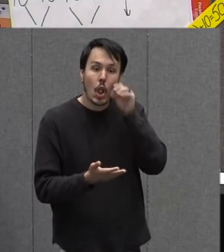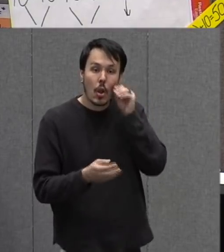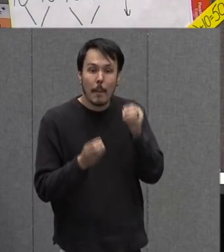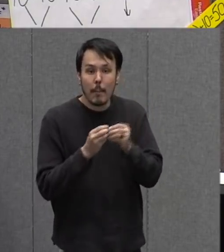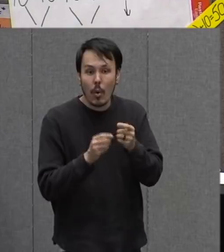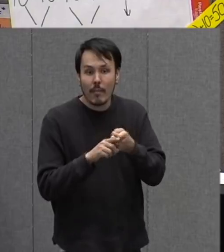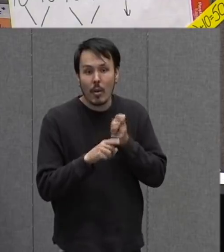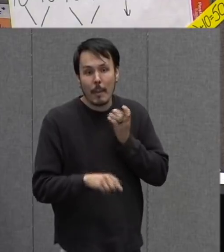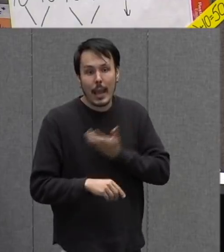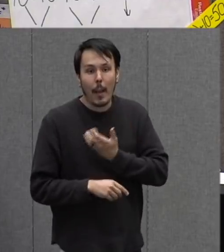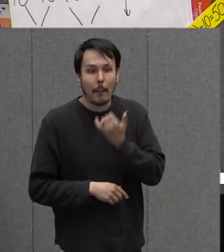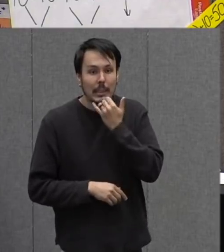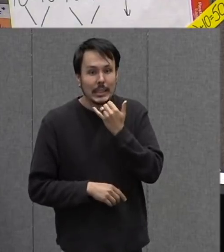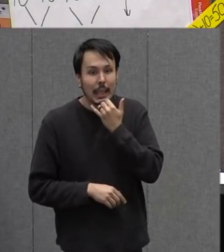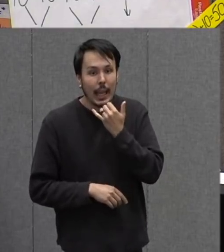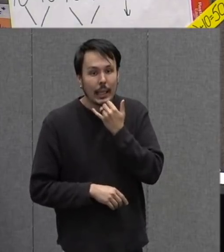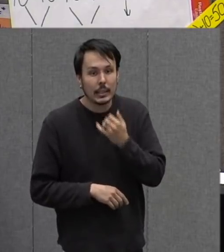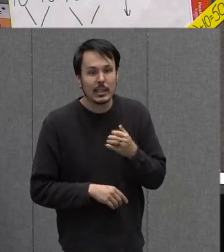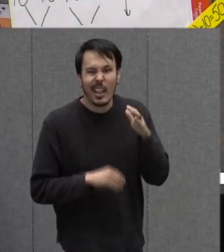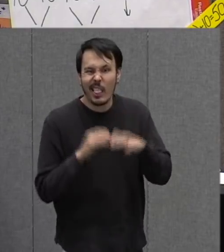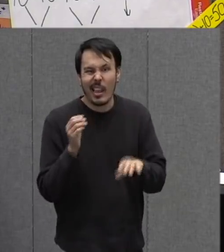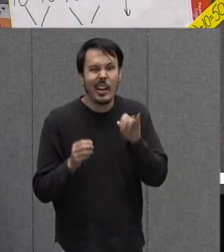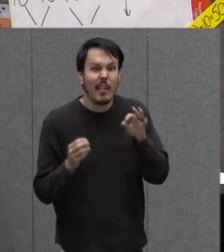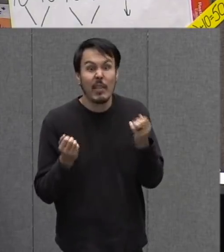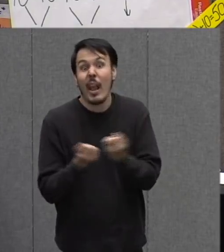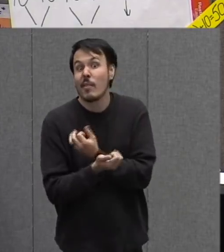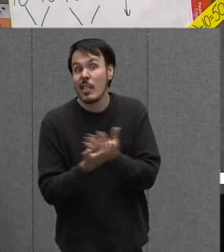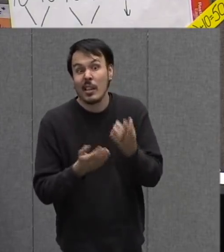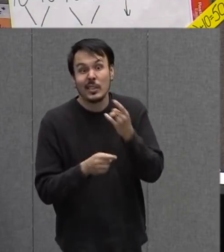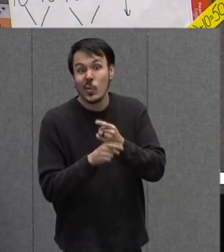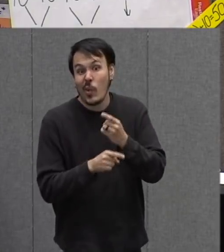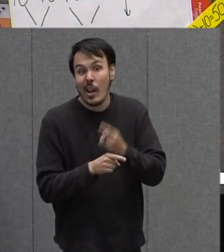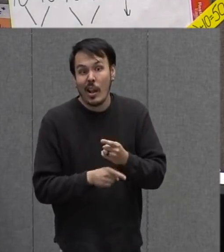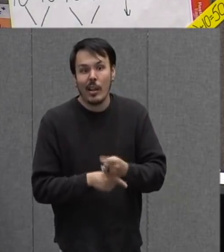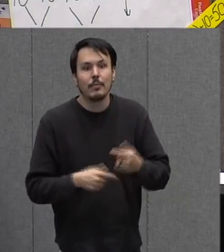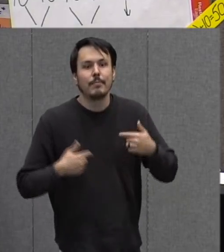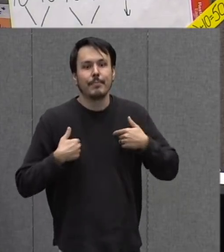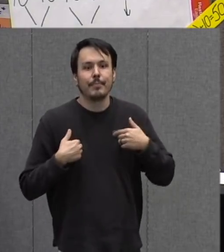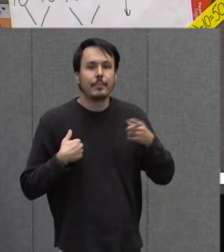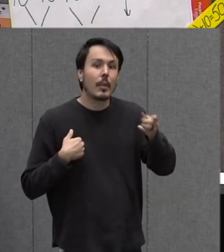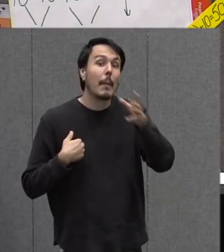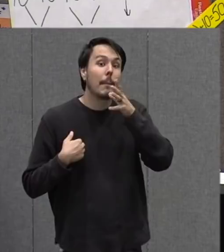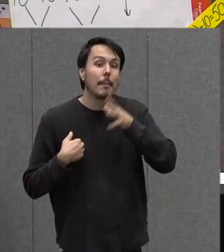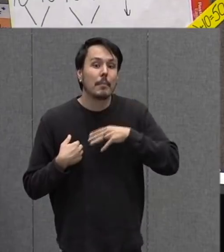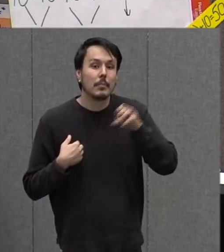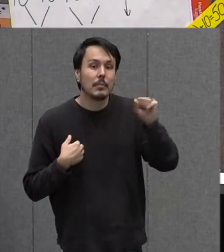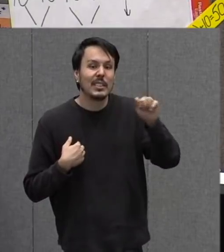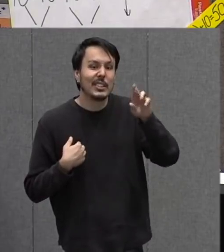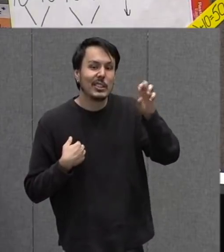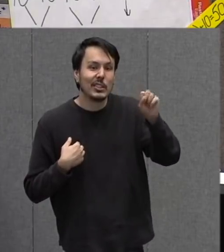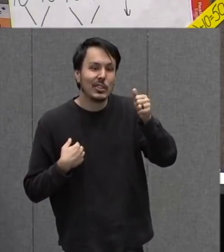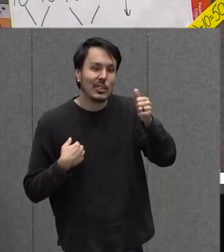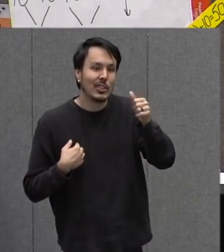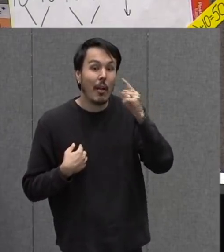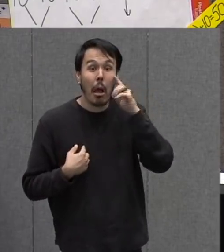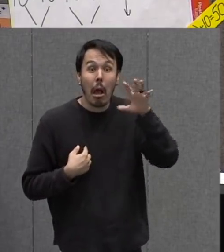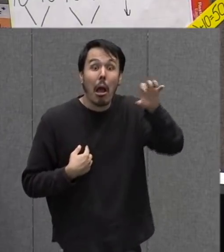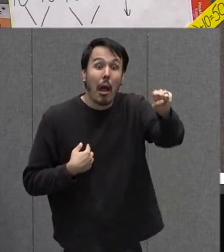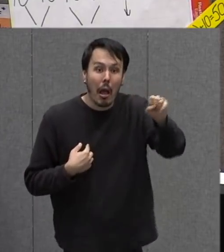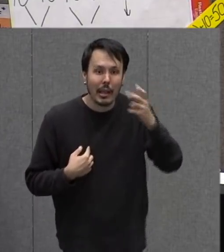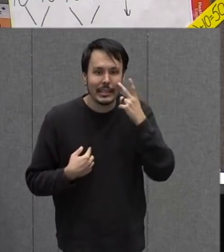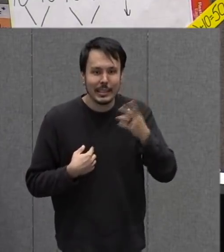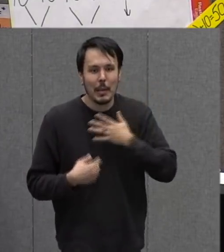mistakes than we get everything correct. Remember, Mrs. Sears has caught several of my mistakes. And that's something like, oh,